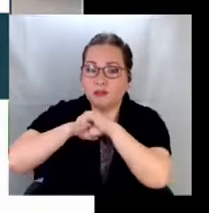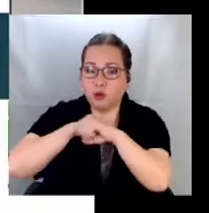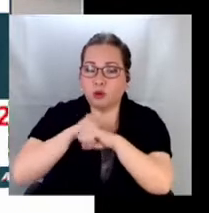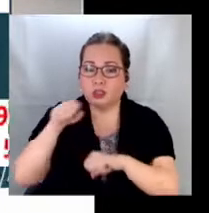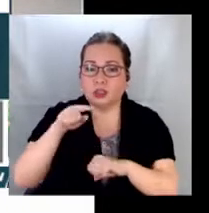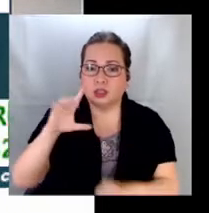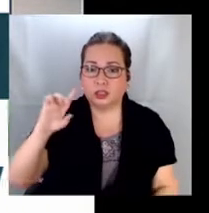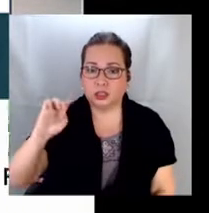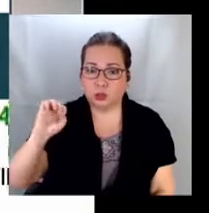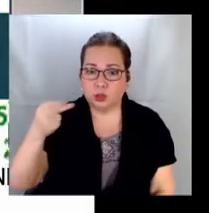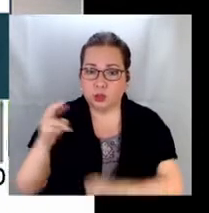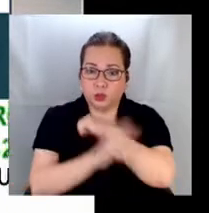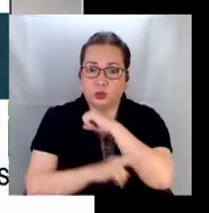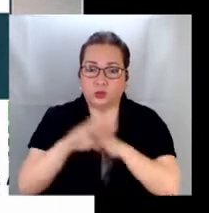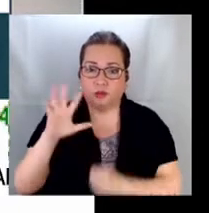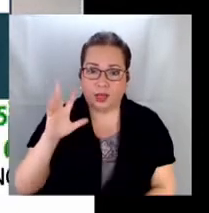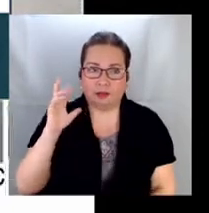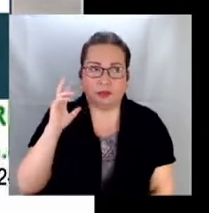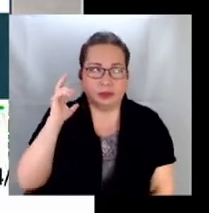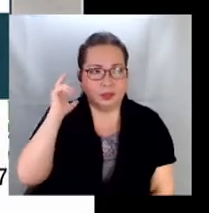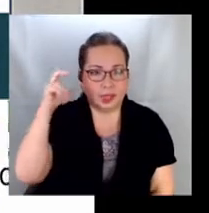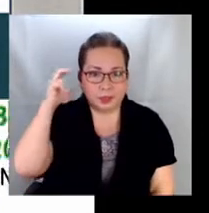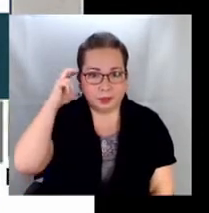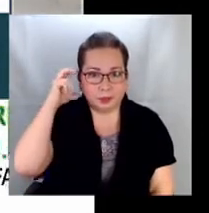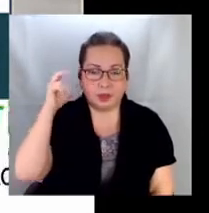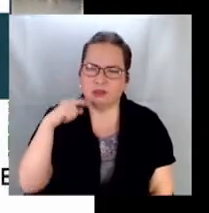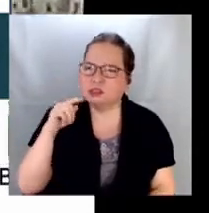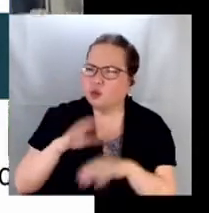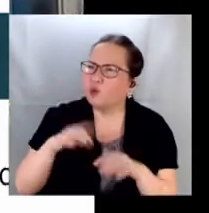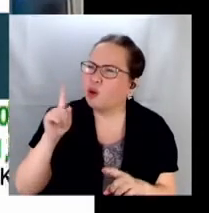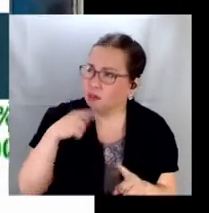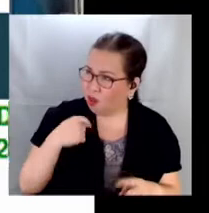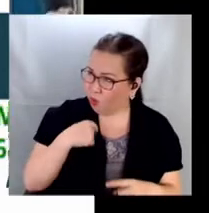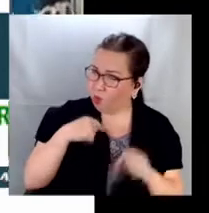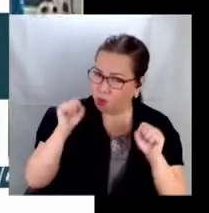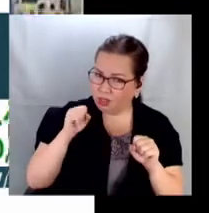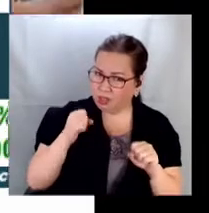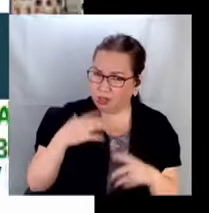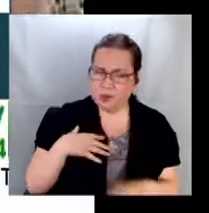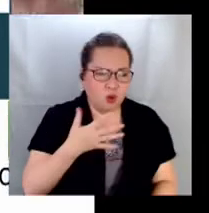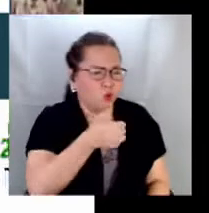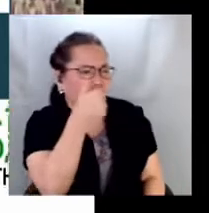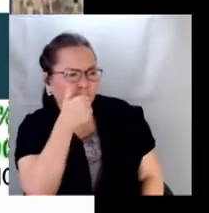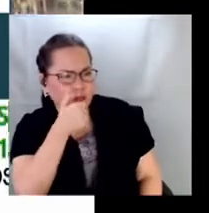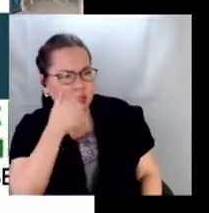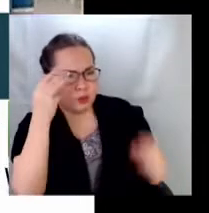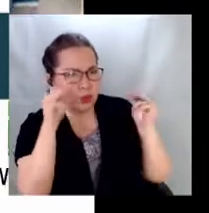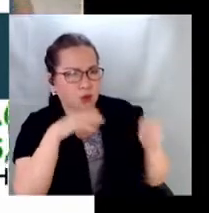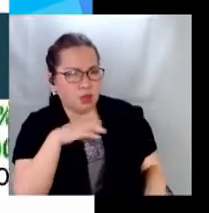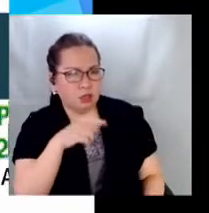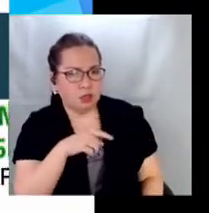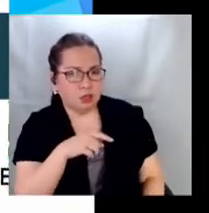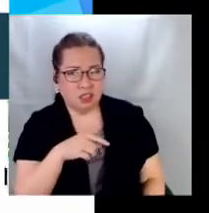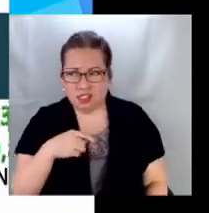yung director ng DOH Region 5. Ano ba ito? Allowed ba ito? Sabi niya, okay, Mayor. Kasi hindi naman ako